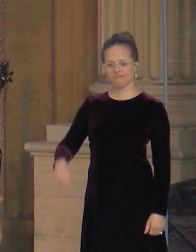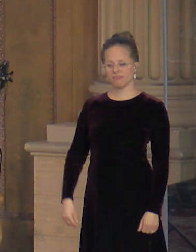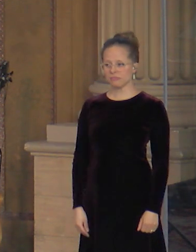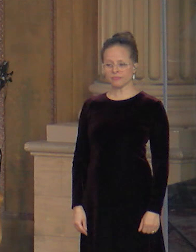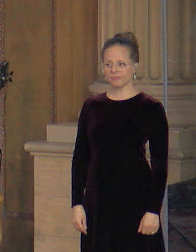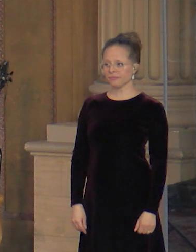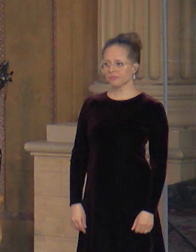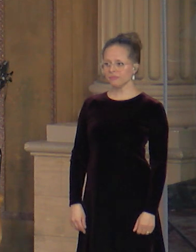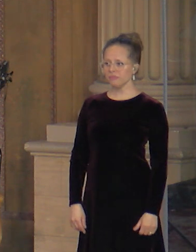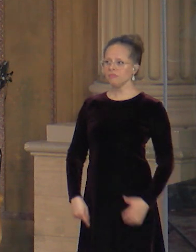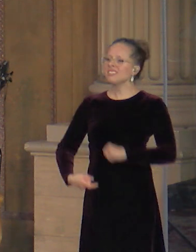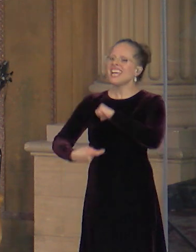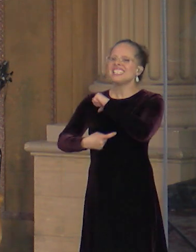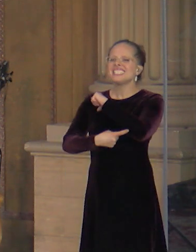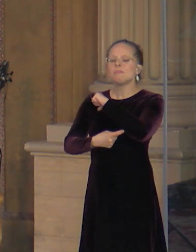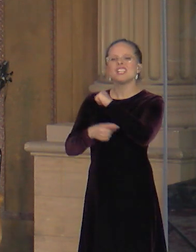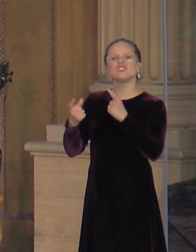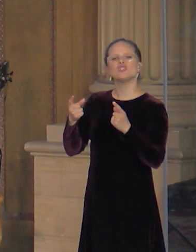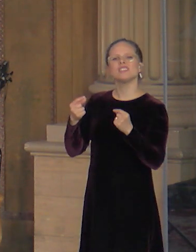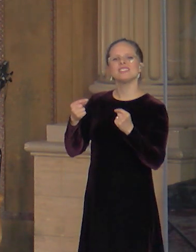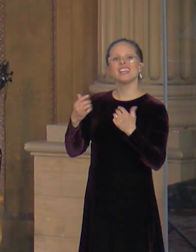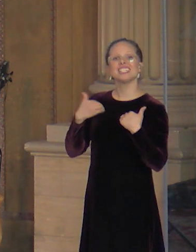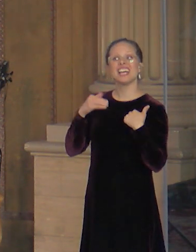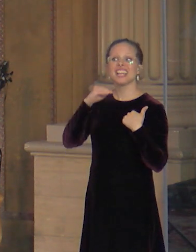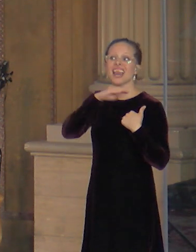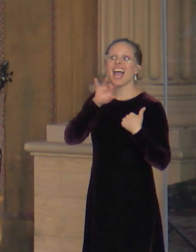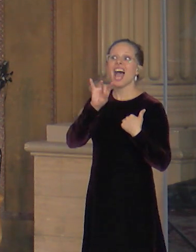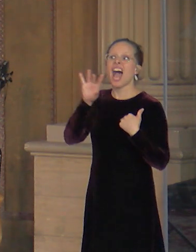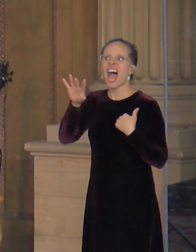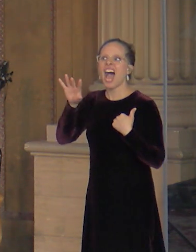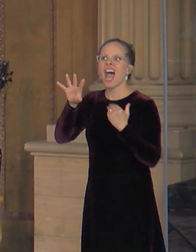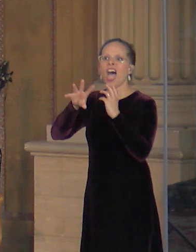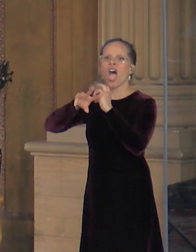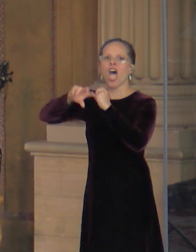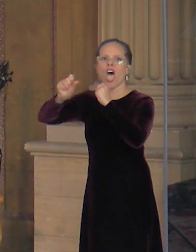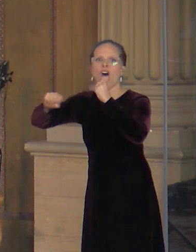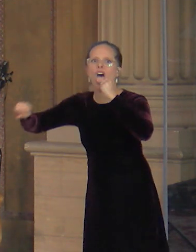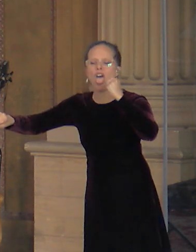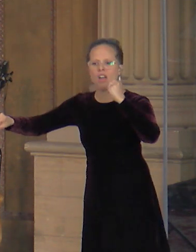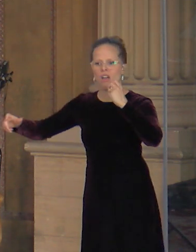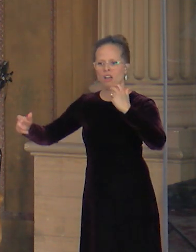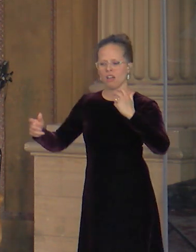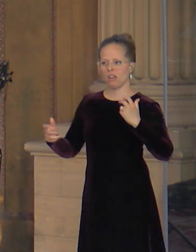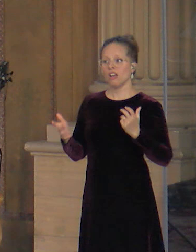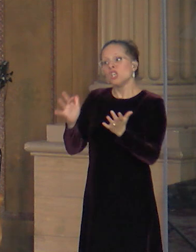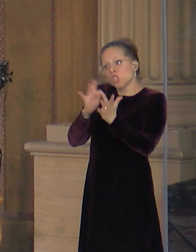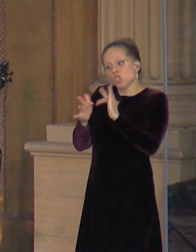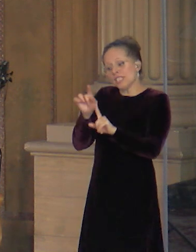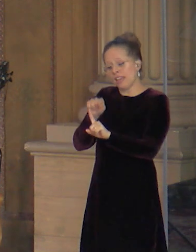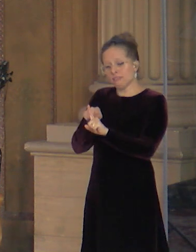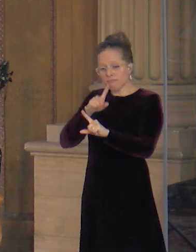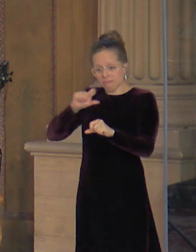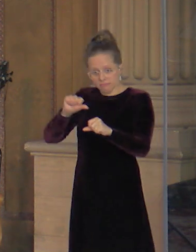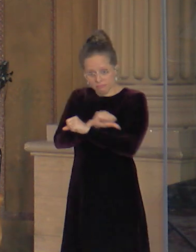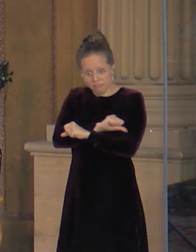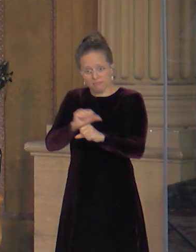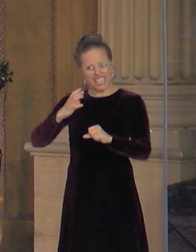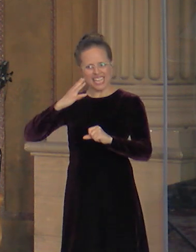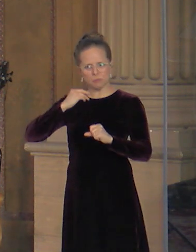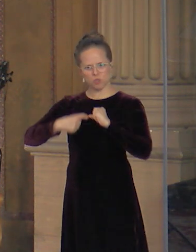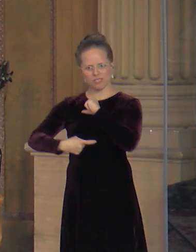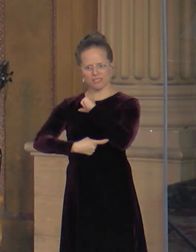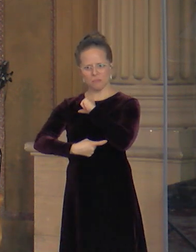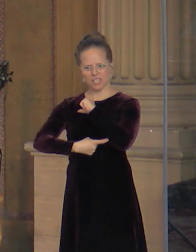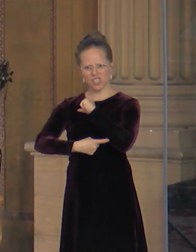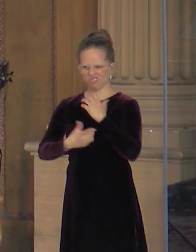temptations always exaggerate what they have to offer to us but that being said Jesus really was tempted here so how is this a temptation